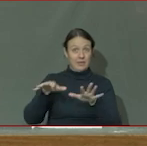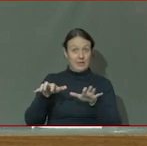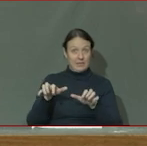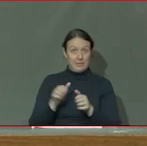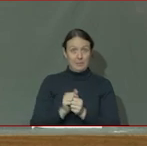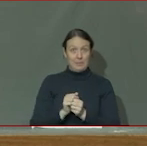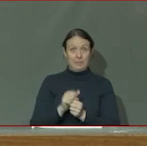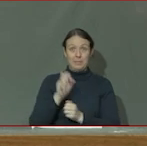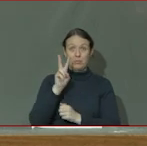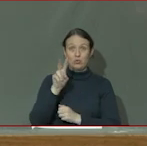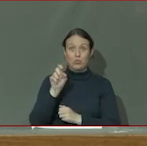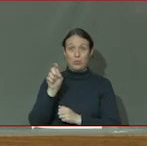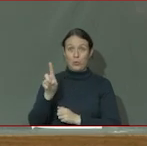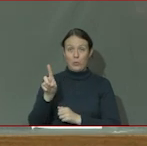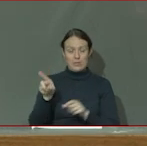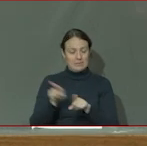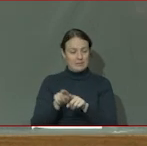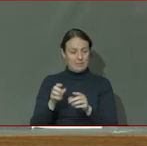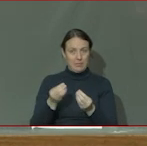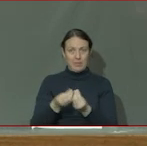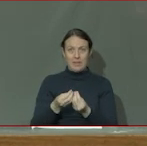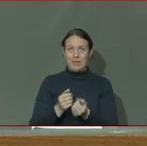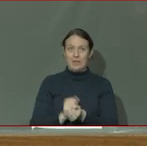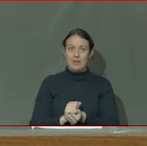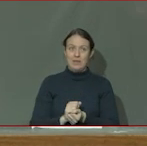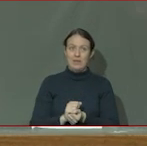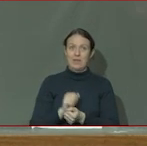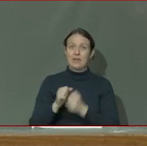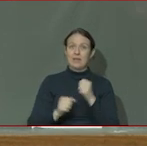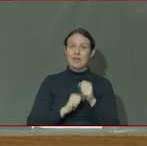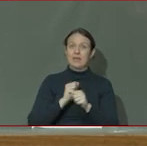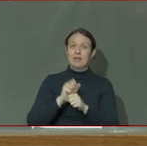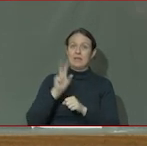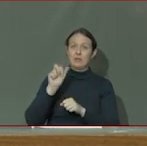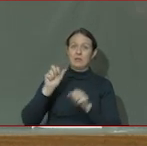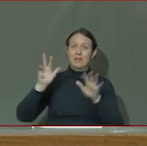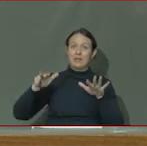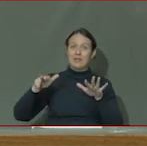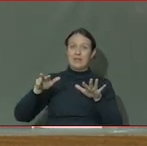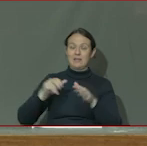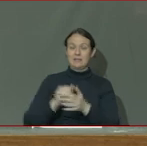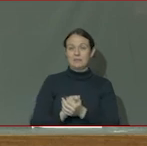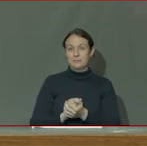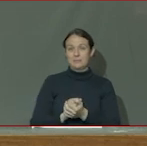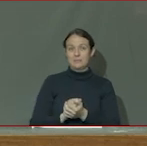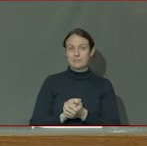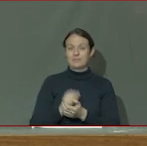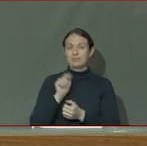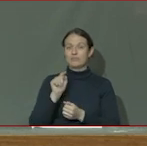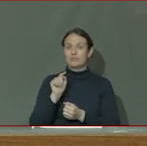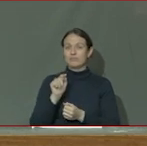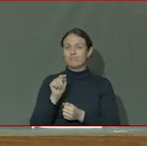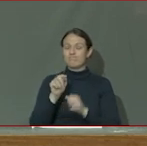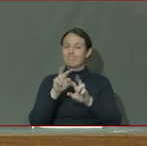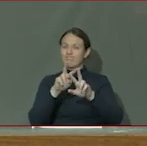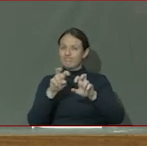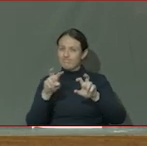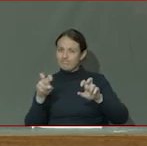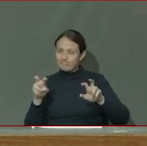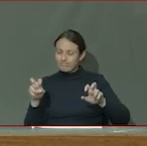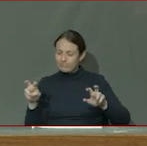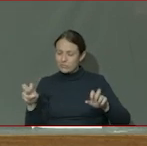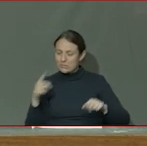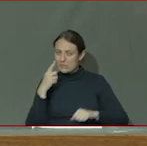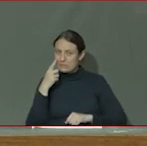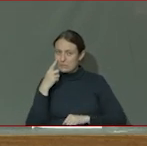at 2.1 on page 3 of the year May 2019. An investigation was done to determine